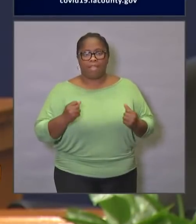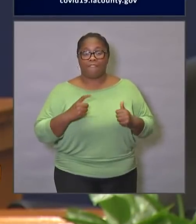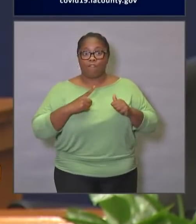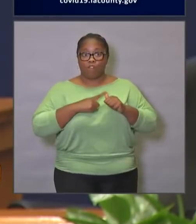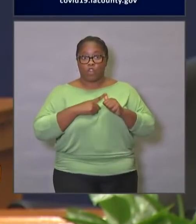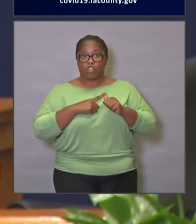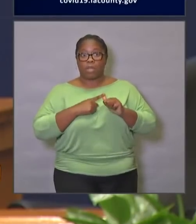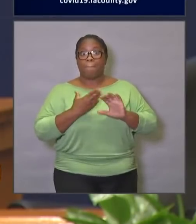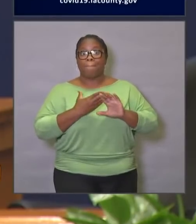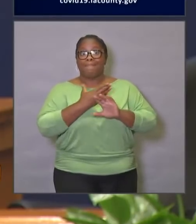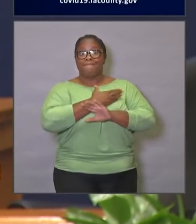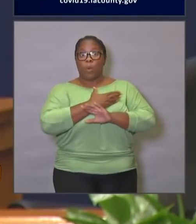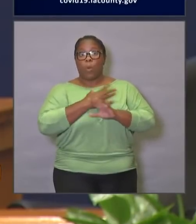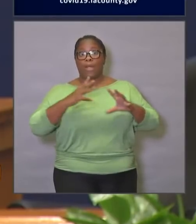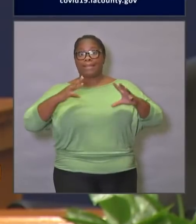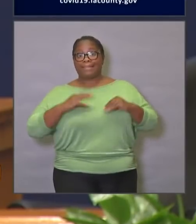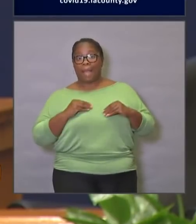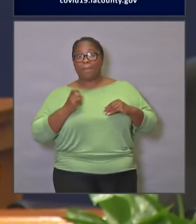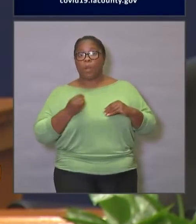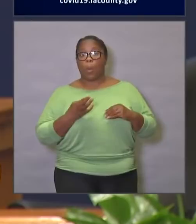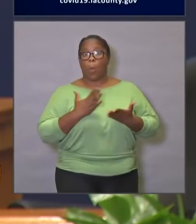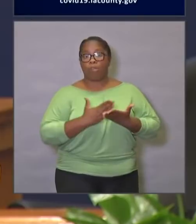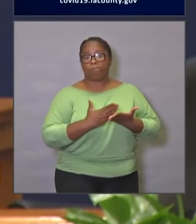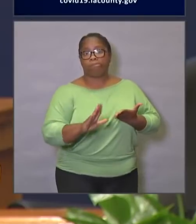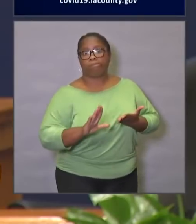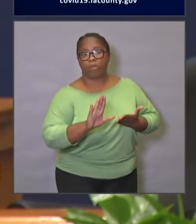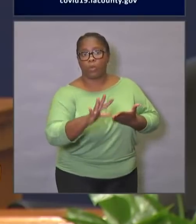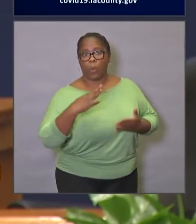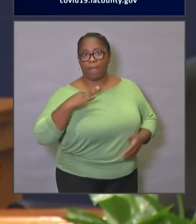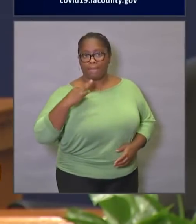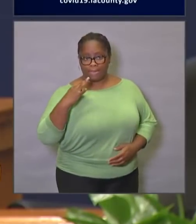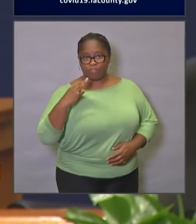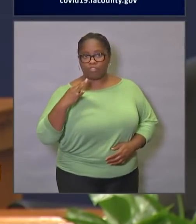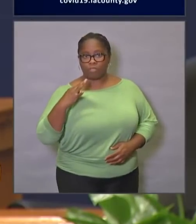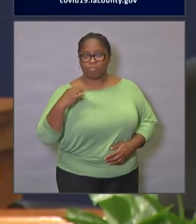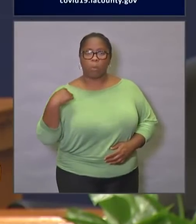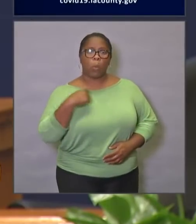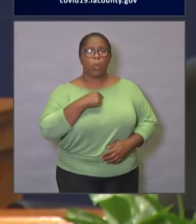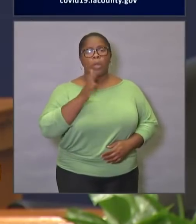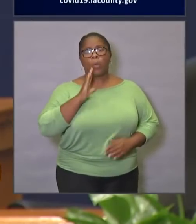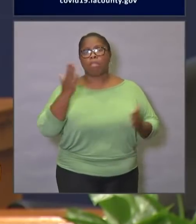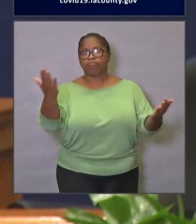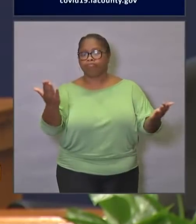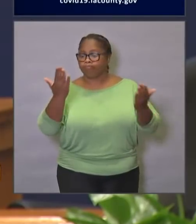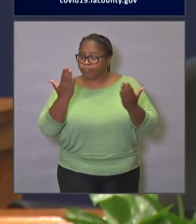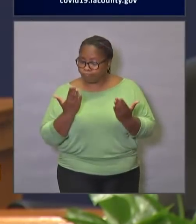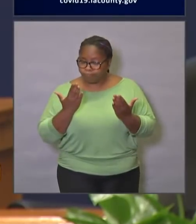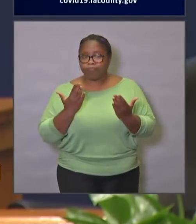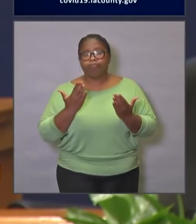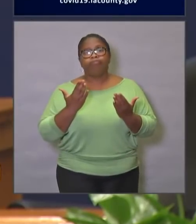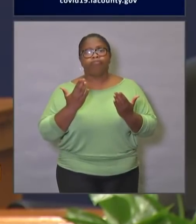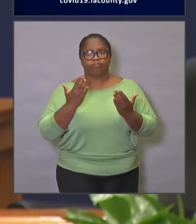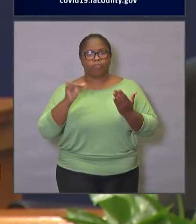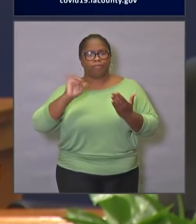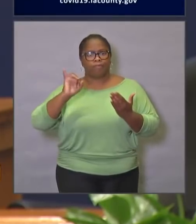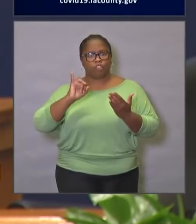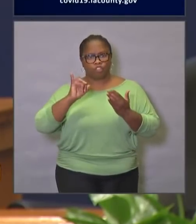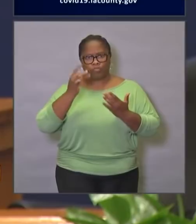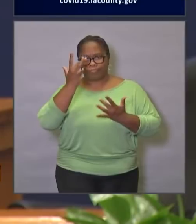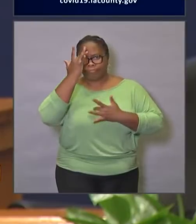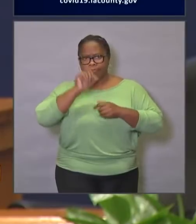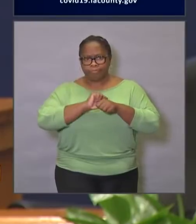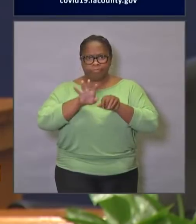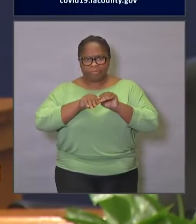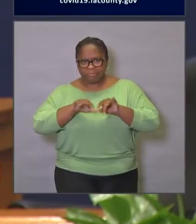or rejecting the waiver application. We'll be looking at epidemiological data specific to each school district